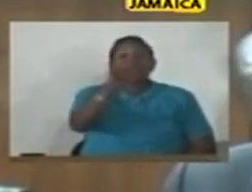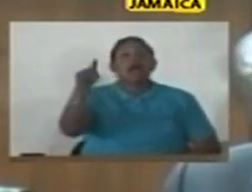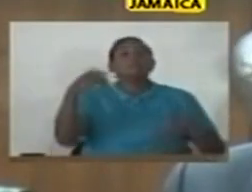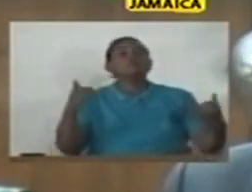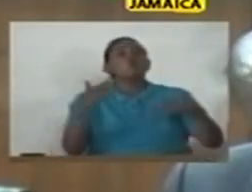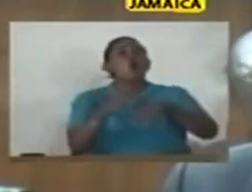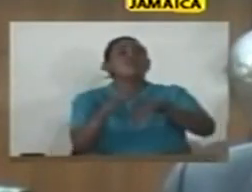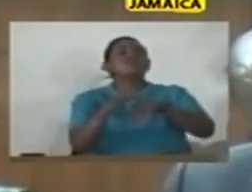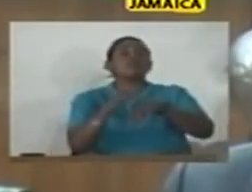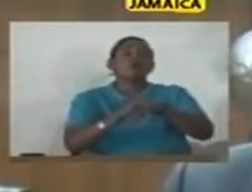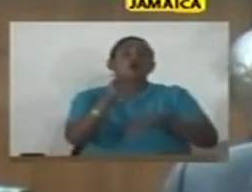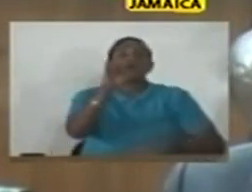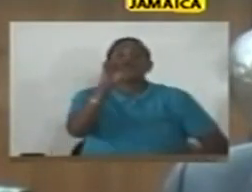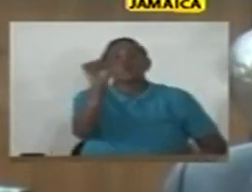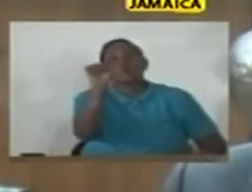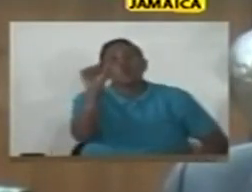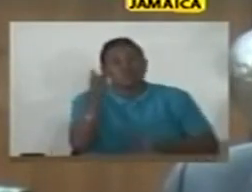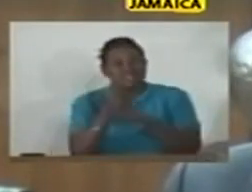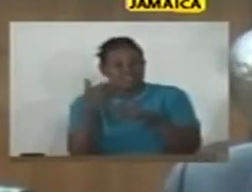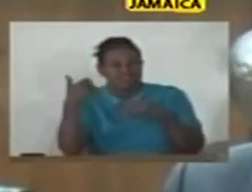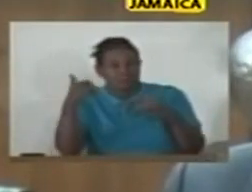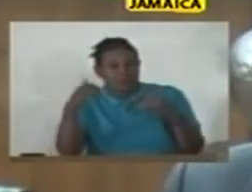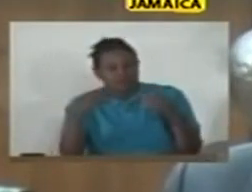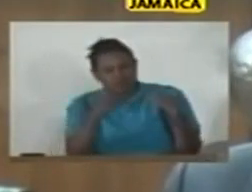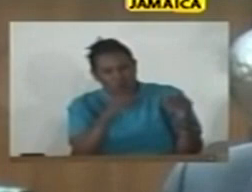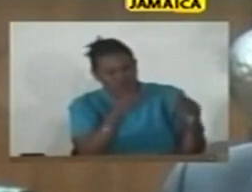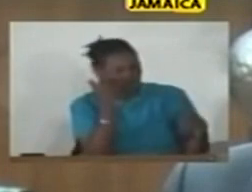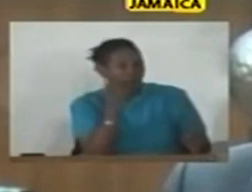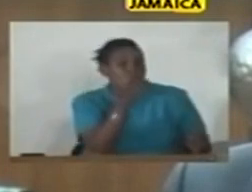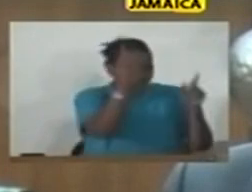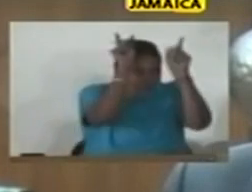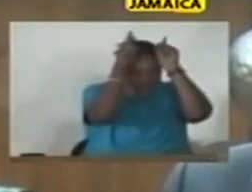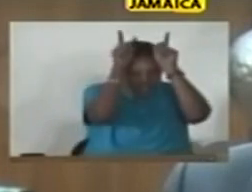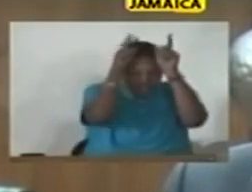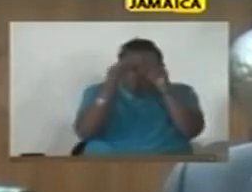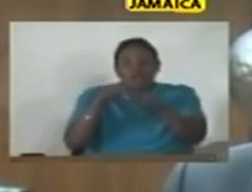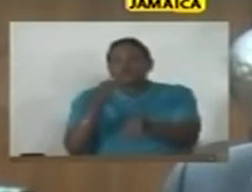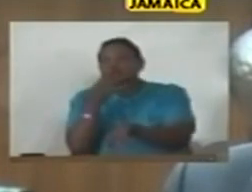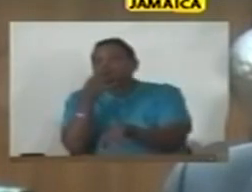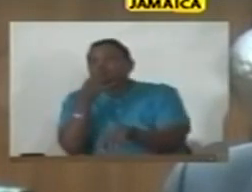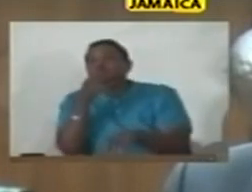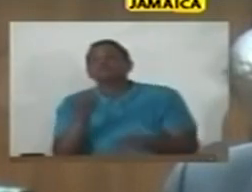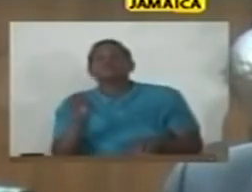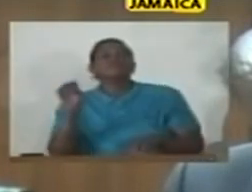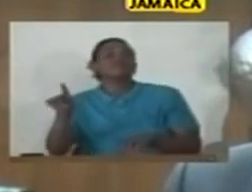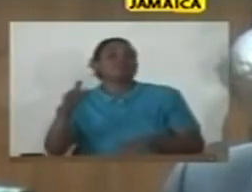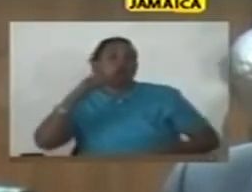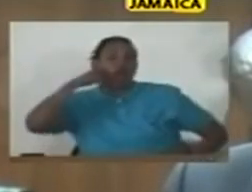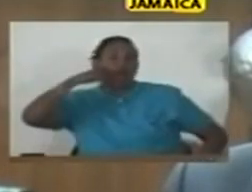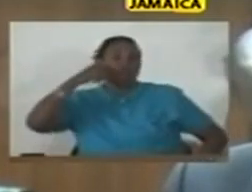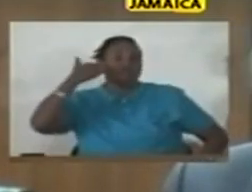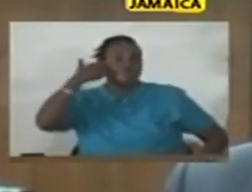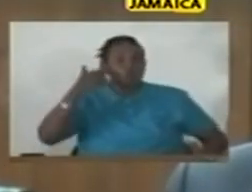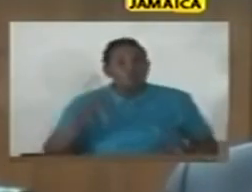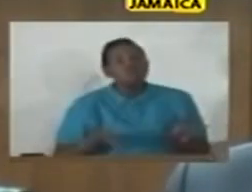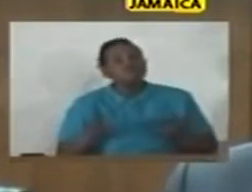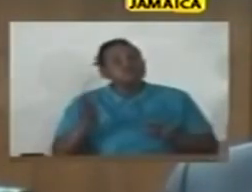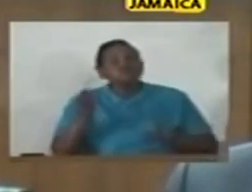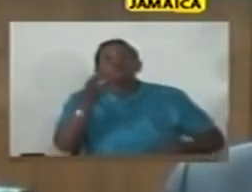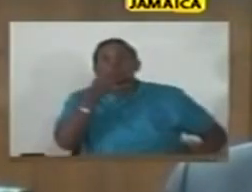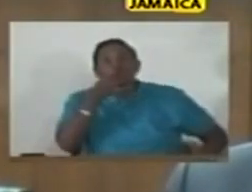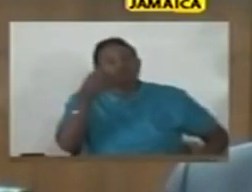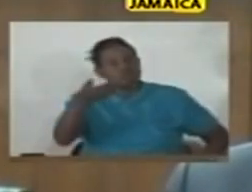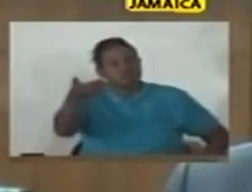available on the Google Play Store for Android devices and will soon be available on the App Store for iOS and Apple